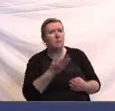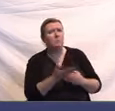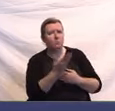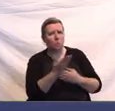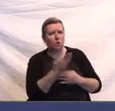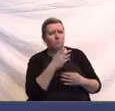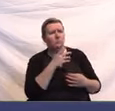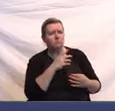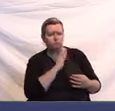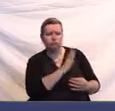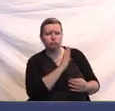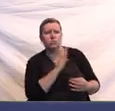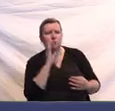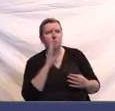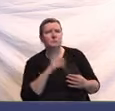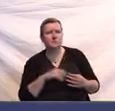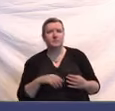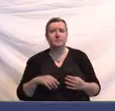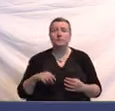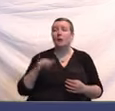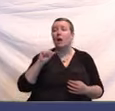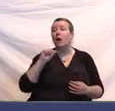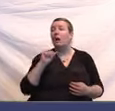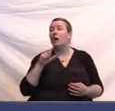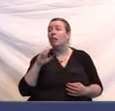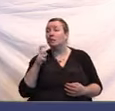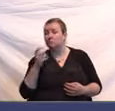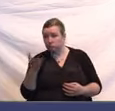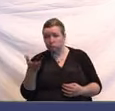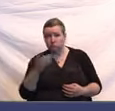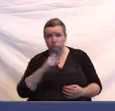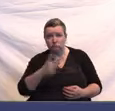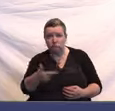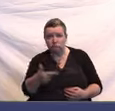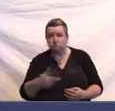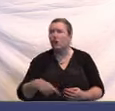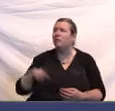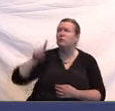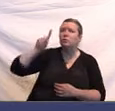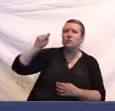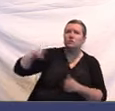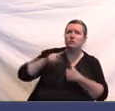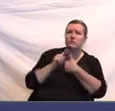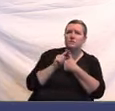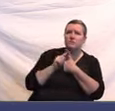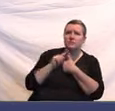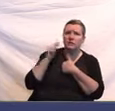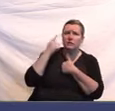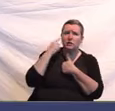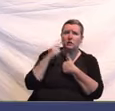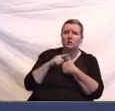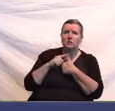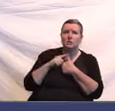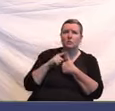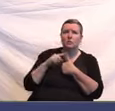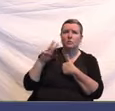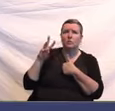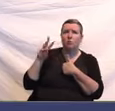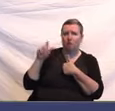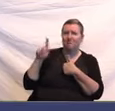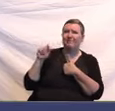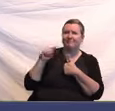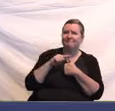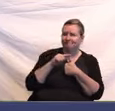afternoon. Good afternoon, Governor. I have a question for you from my colleague, Walt Kane. Walt is pointing out that the Office of